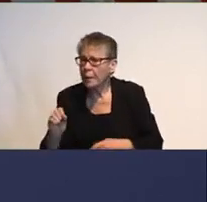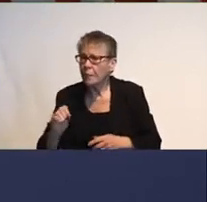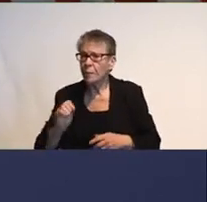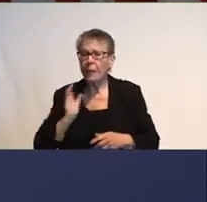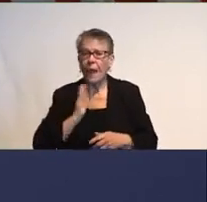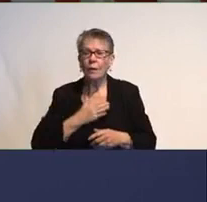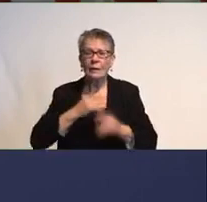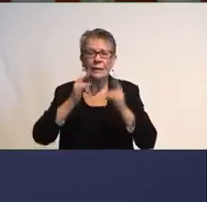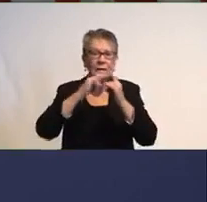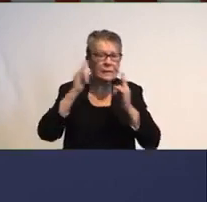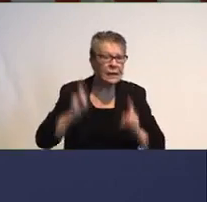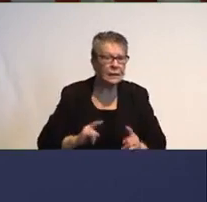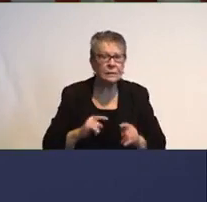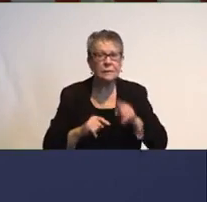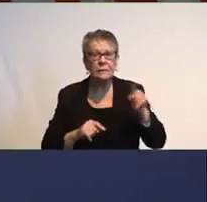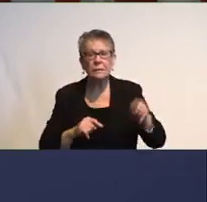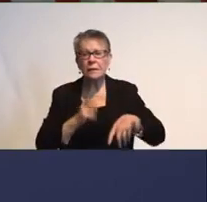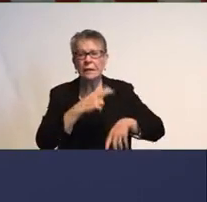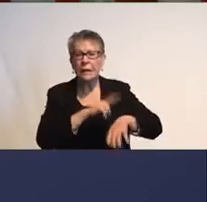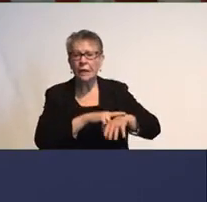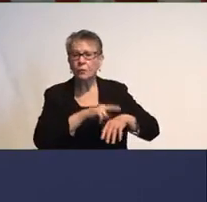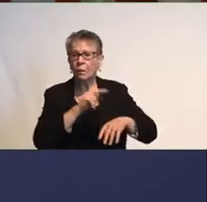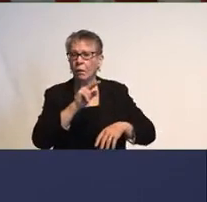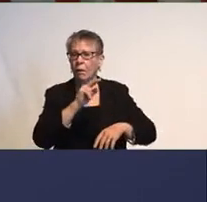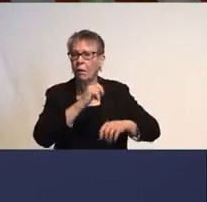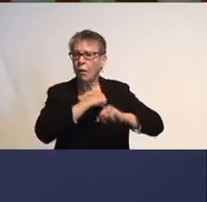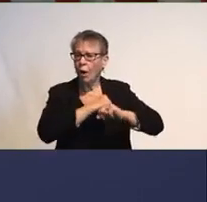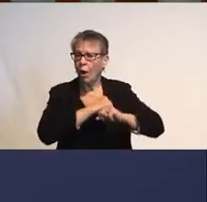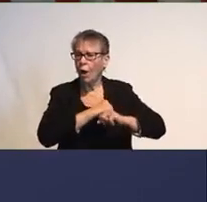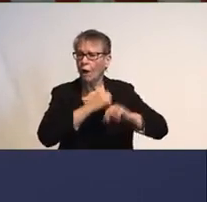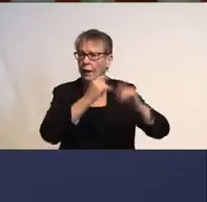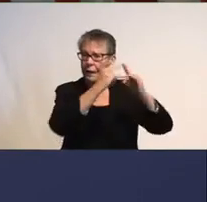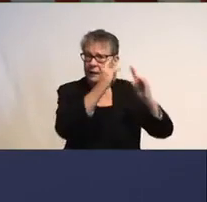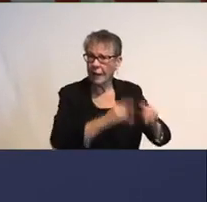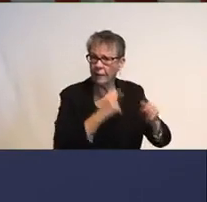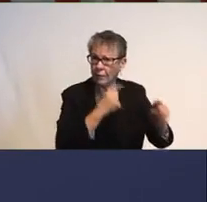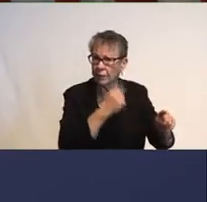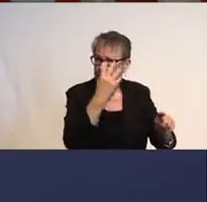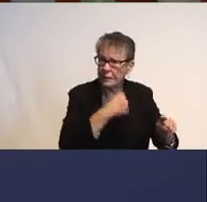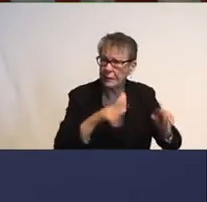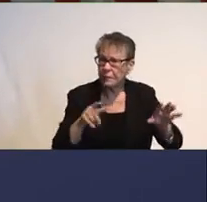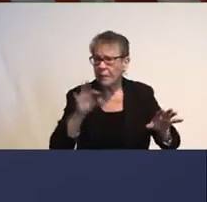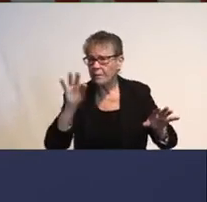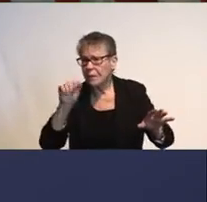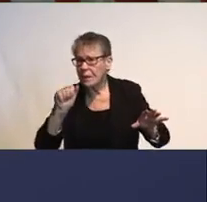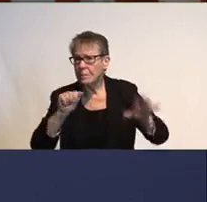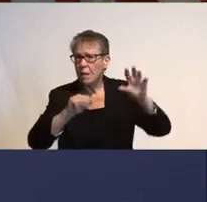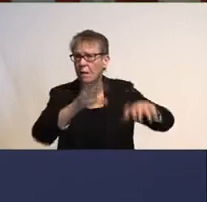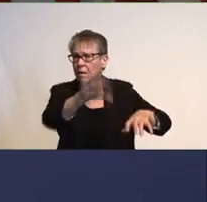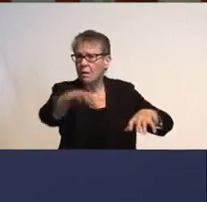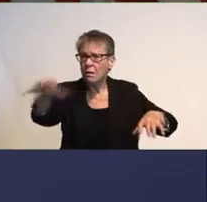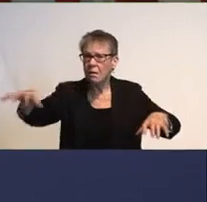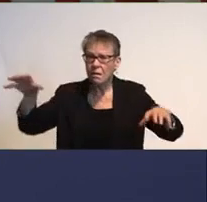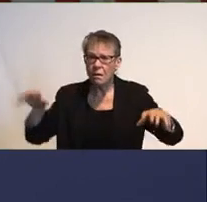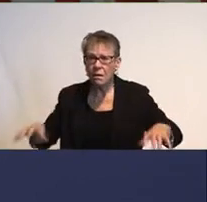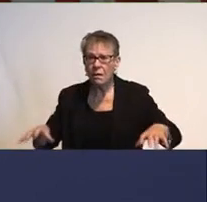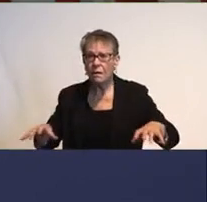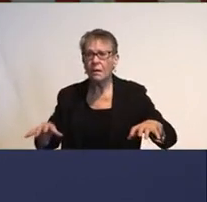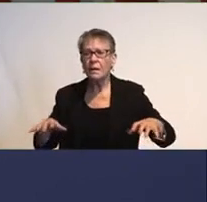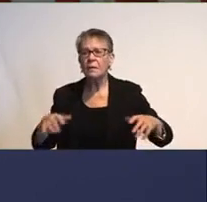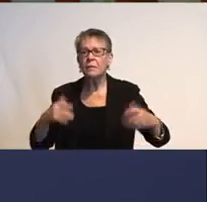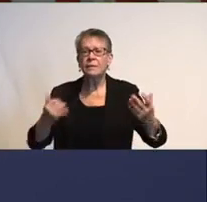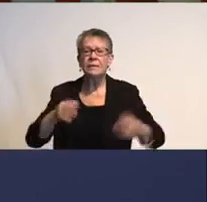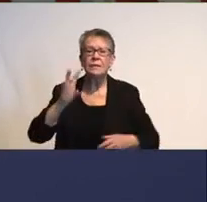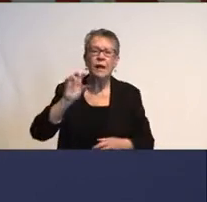National Guard tents? So if we're going to ramp up 750 to 1,000 beds, we want to have all those questions ready. So when